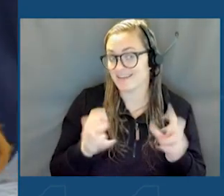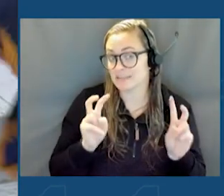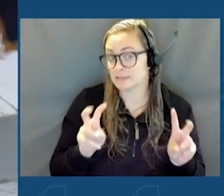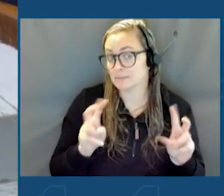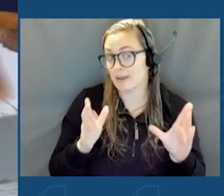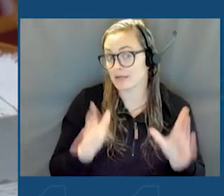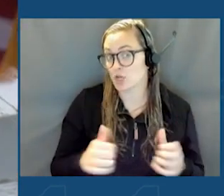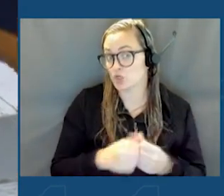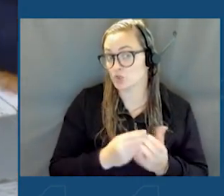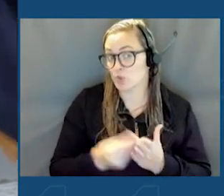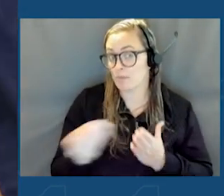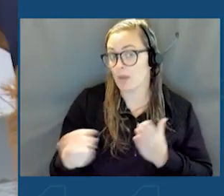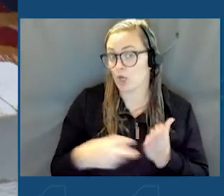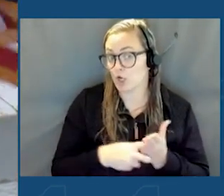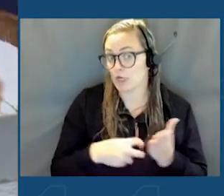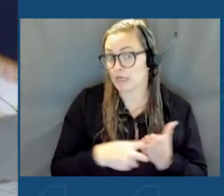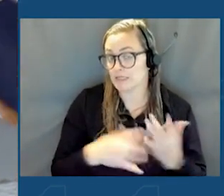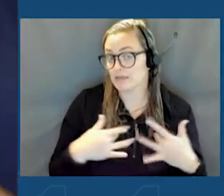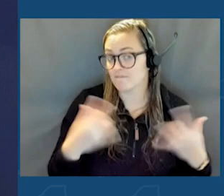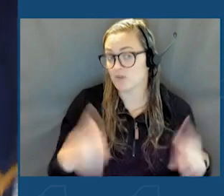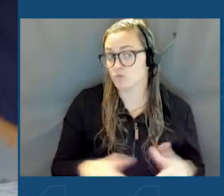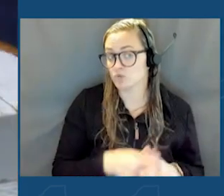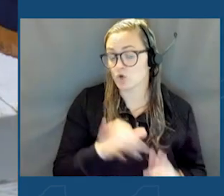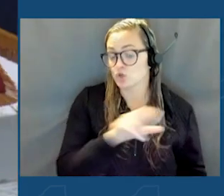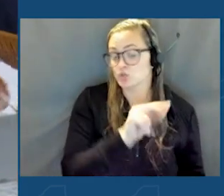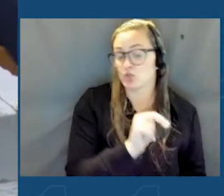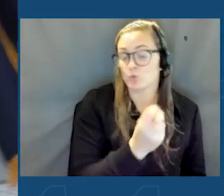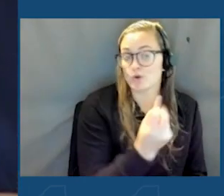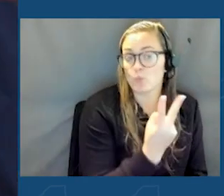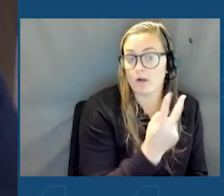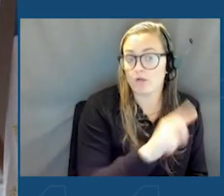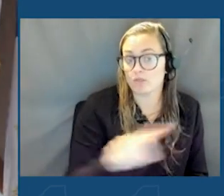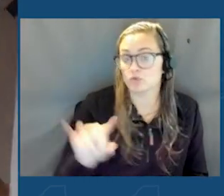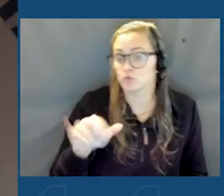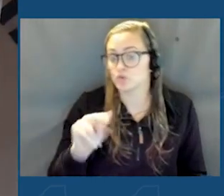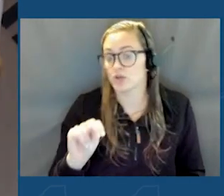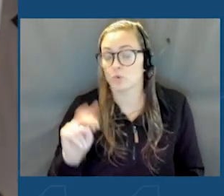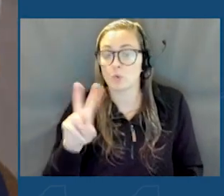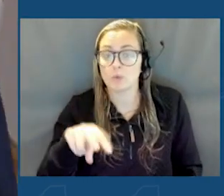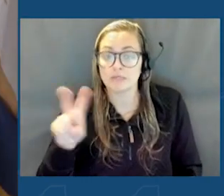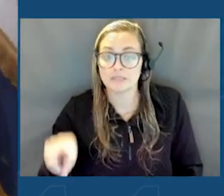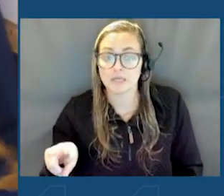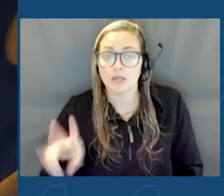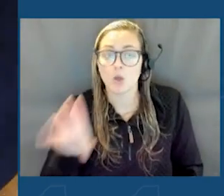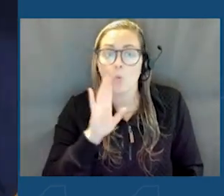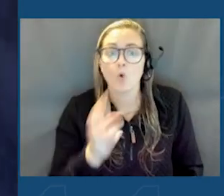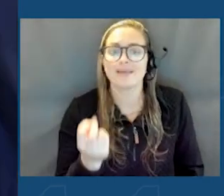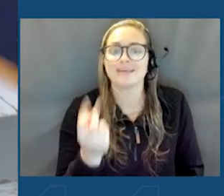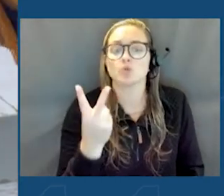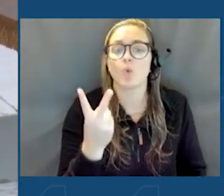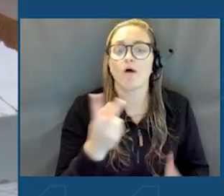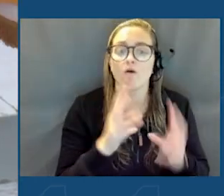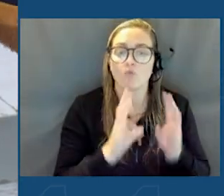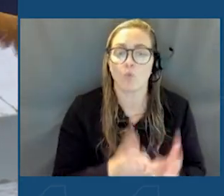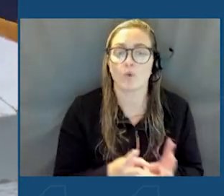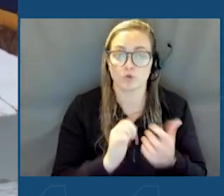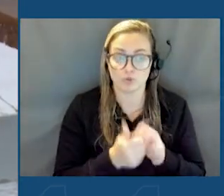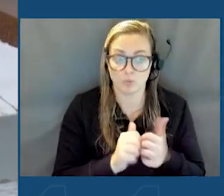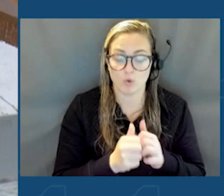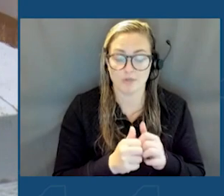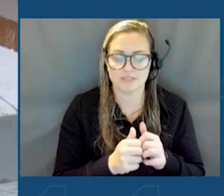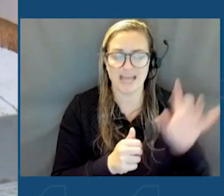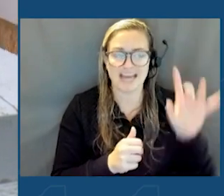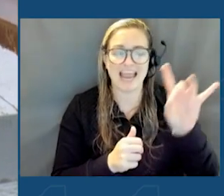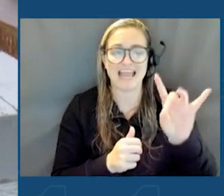tickets. The event will run from January 12th to the 22nd. There'll be 12 winter sports and